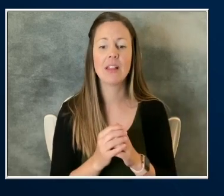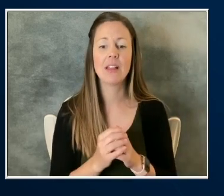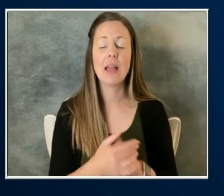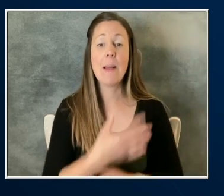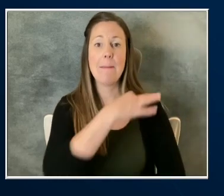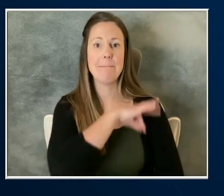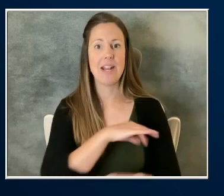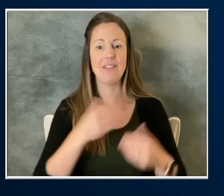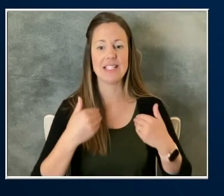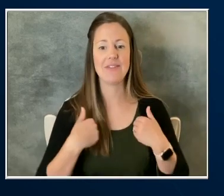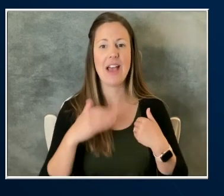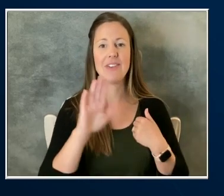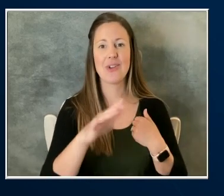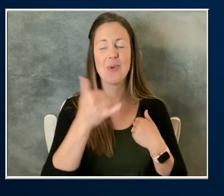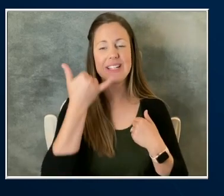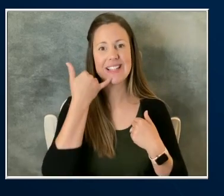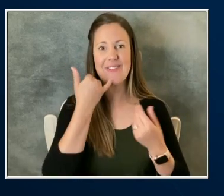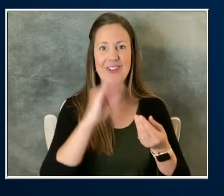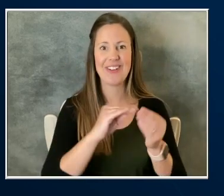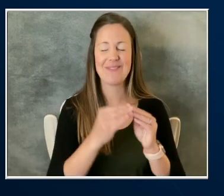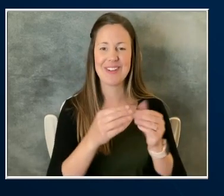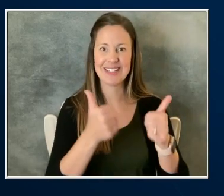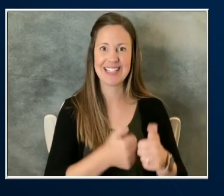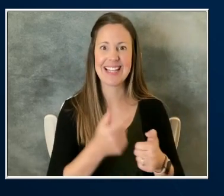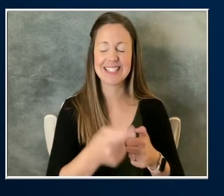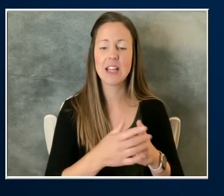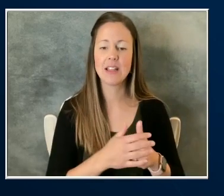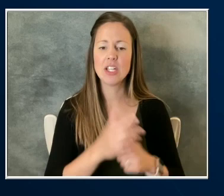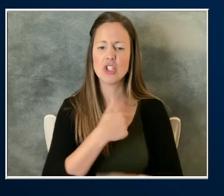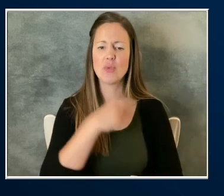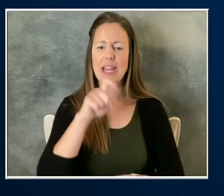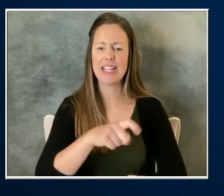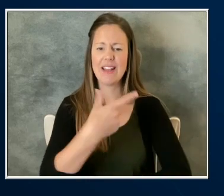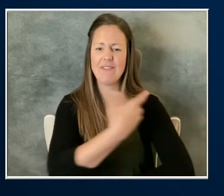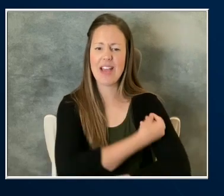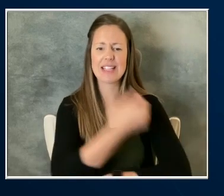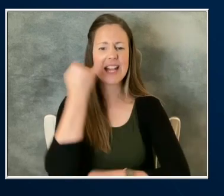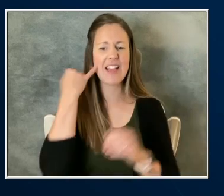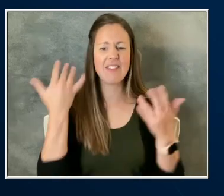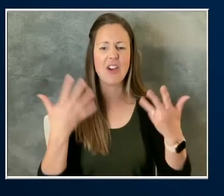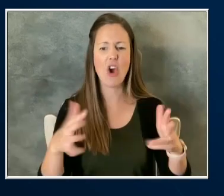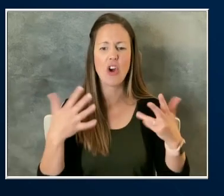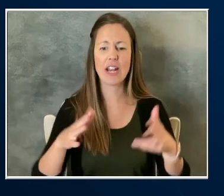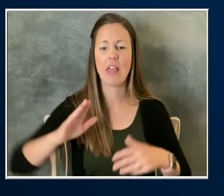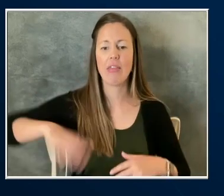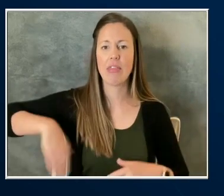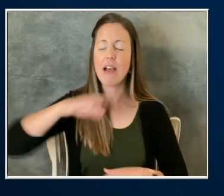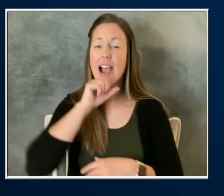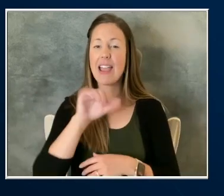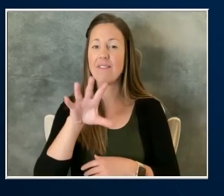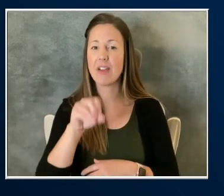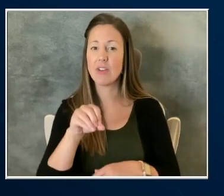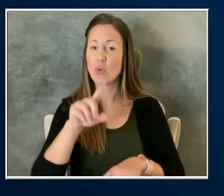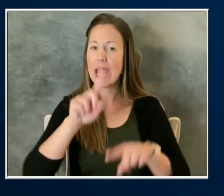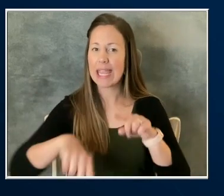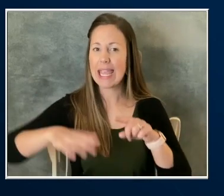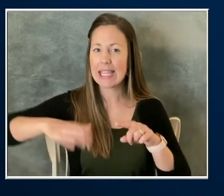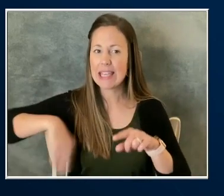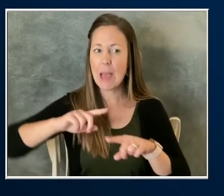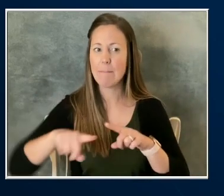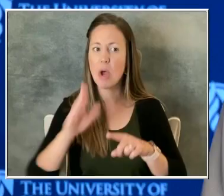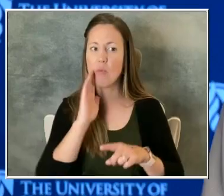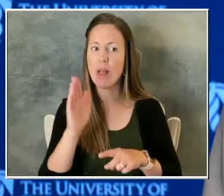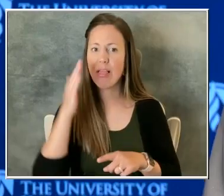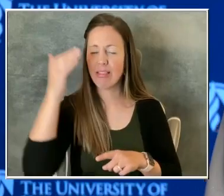phone number. Do I need to get vaccinated if I've already gotten it? I'm not 50 yet, so I can't get vaccinated yet. Yeah, I